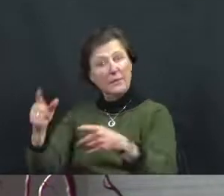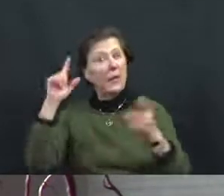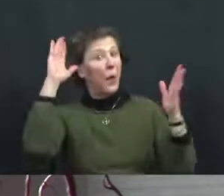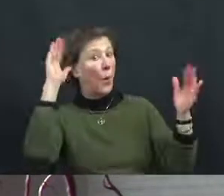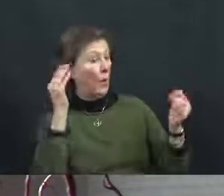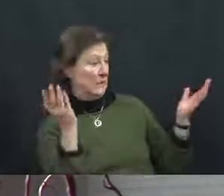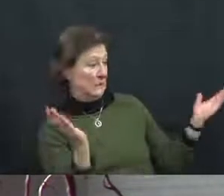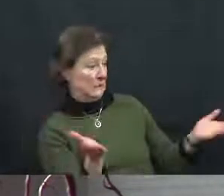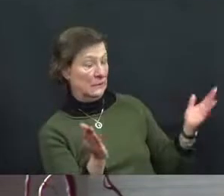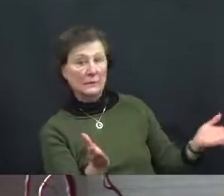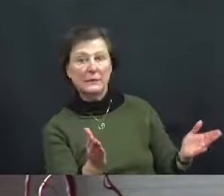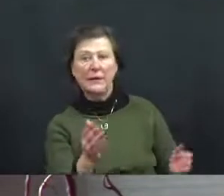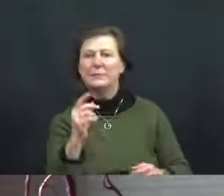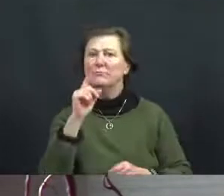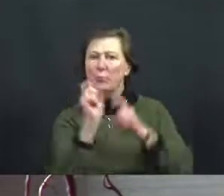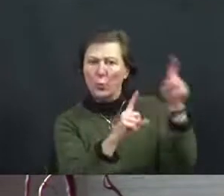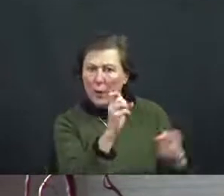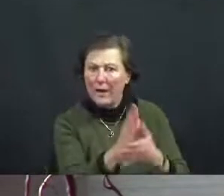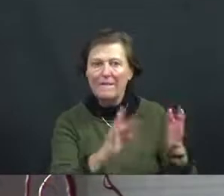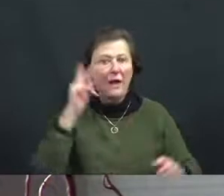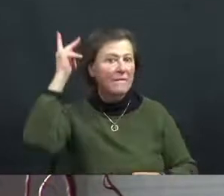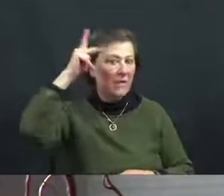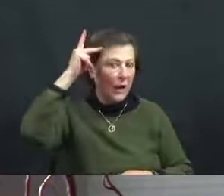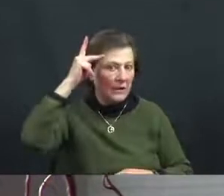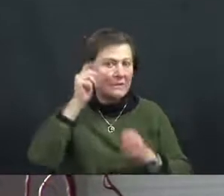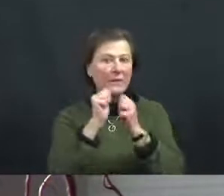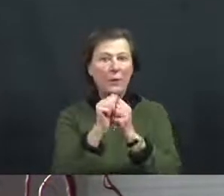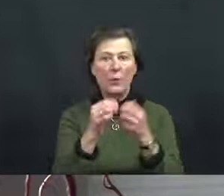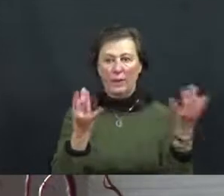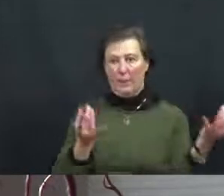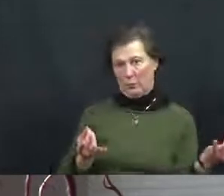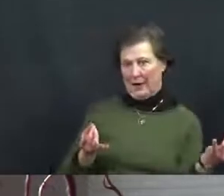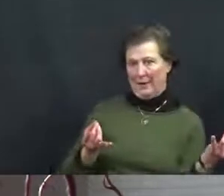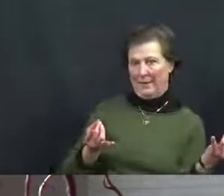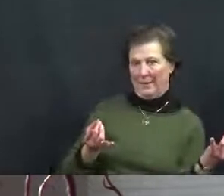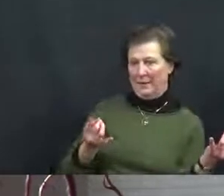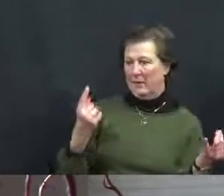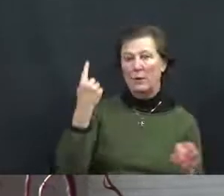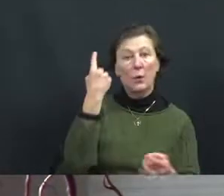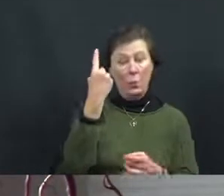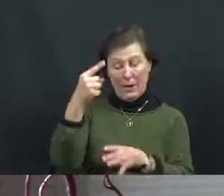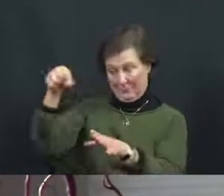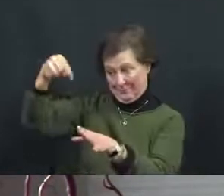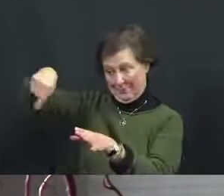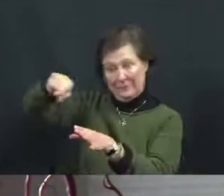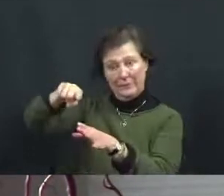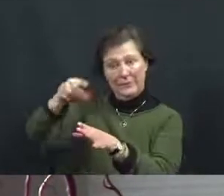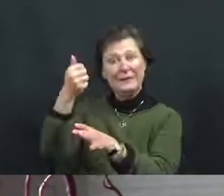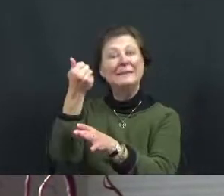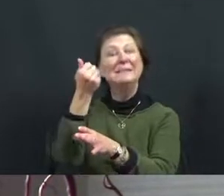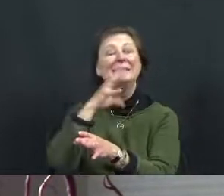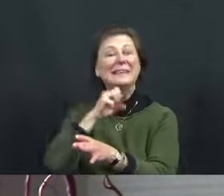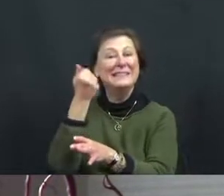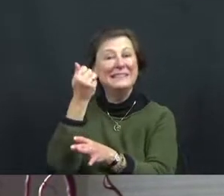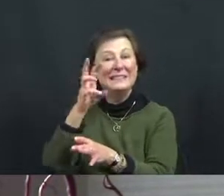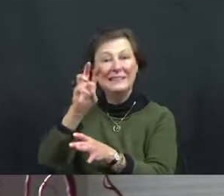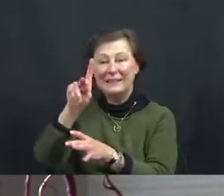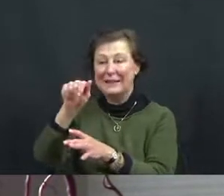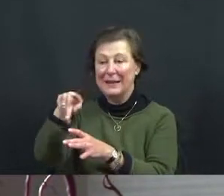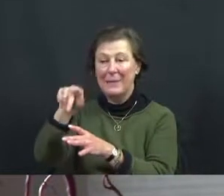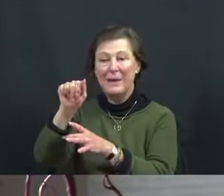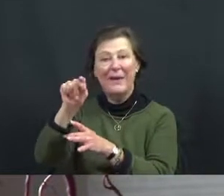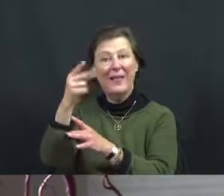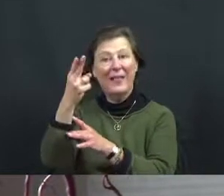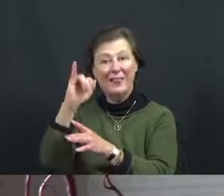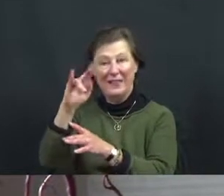discuss questions of philosophy with the Buddha. One among them, 16-year-old Kapathika,